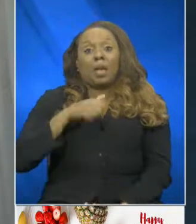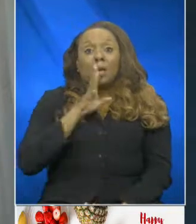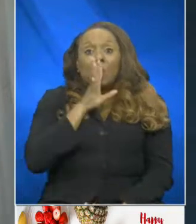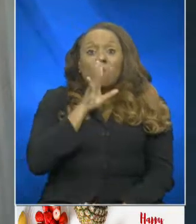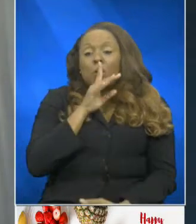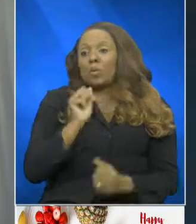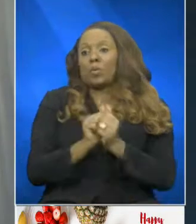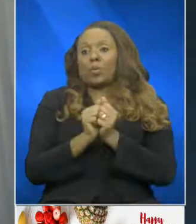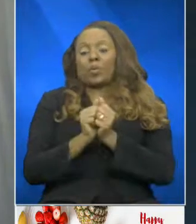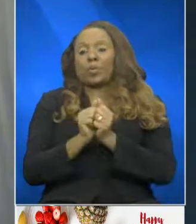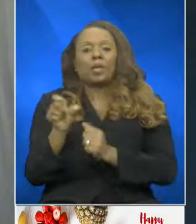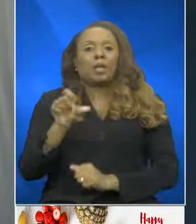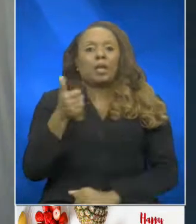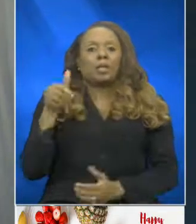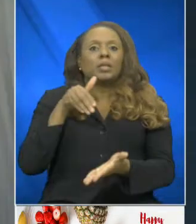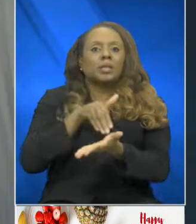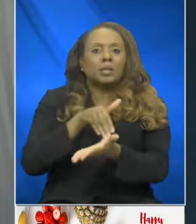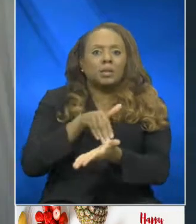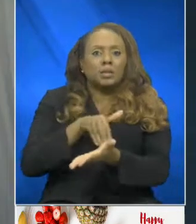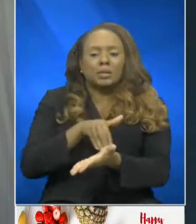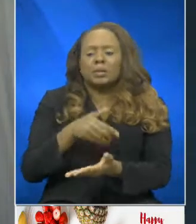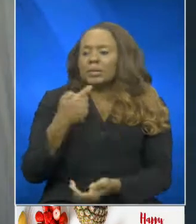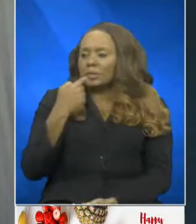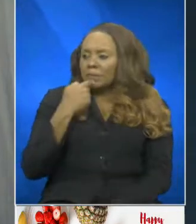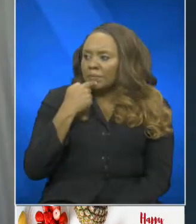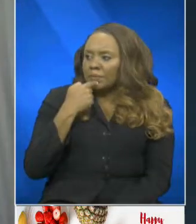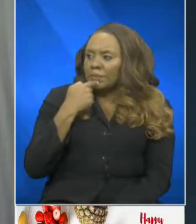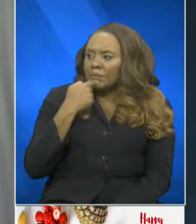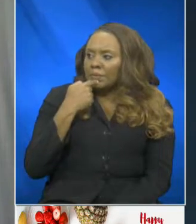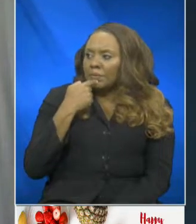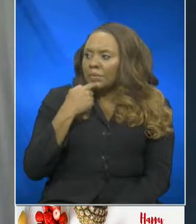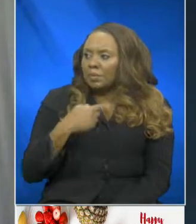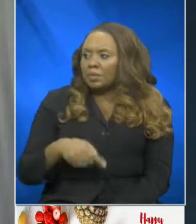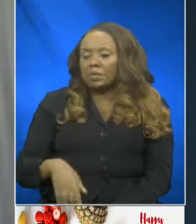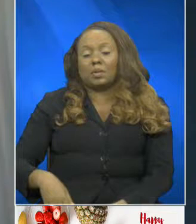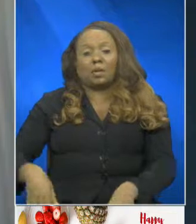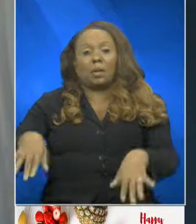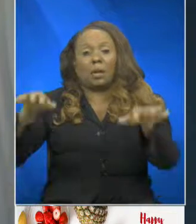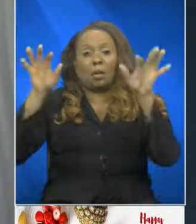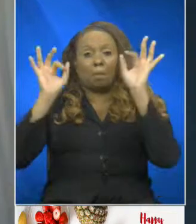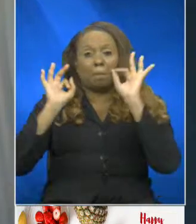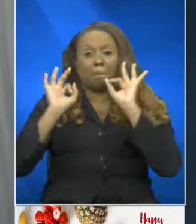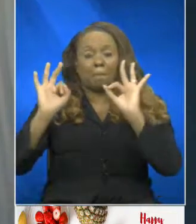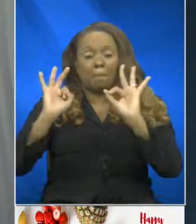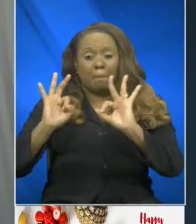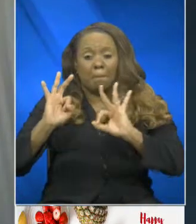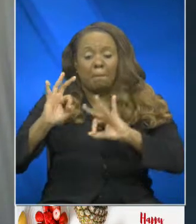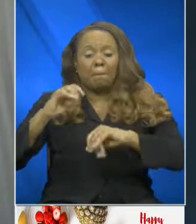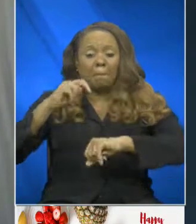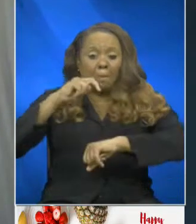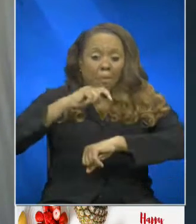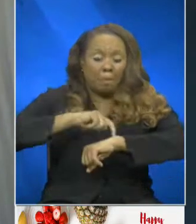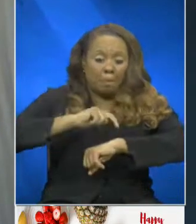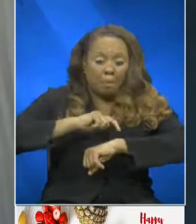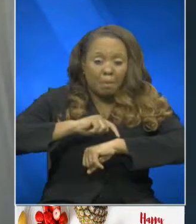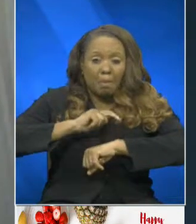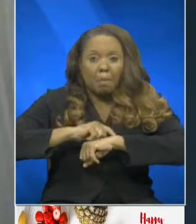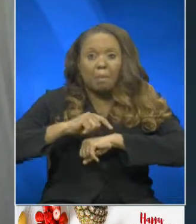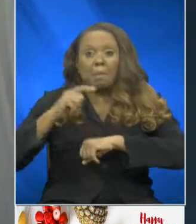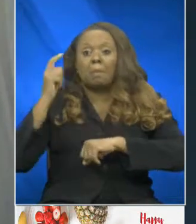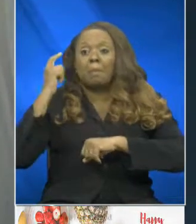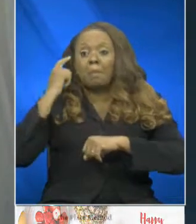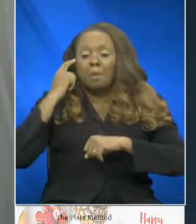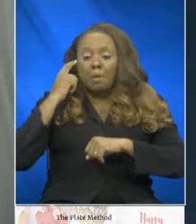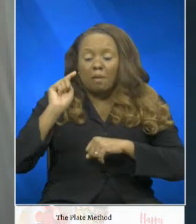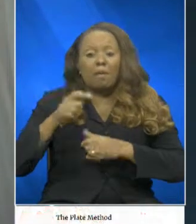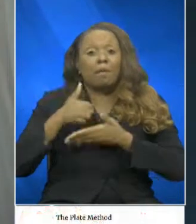colleagues recently about this, and they tell me the ideal time to get a loved one or a relative or just a